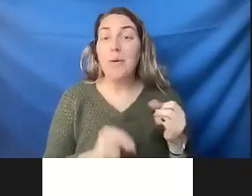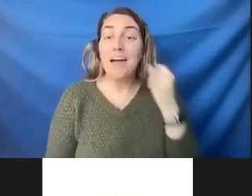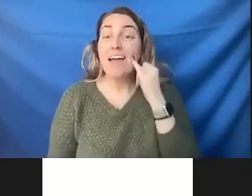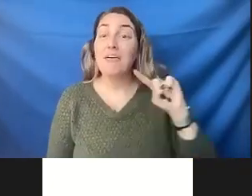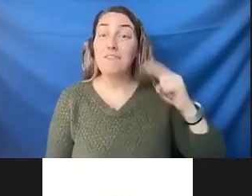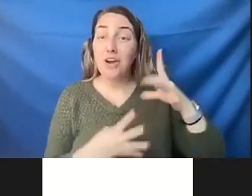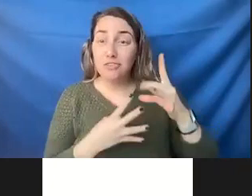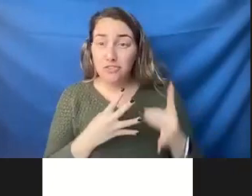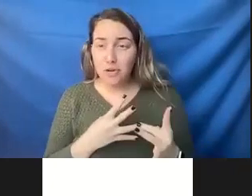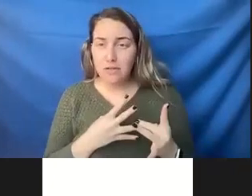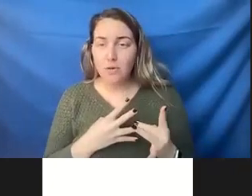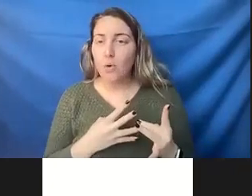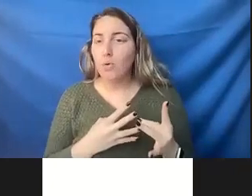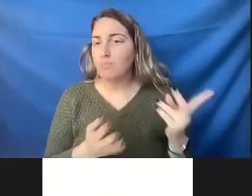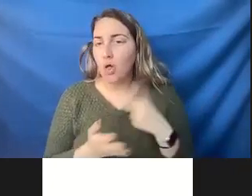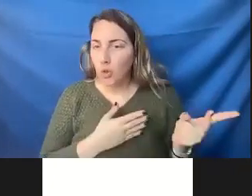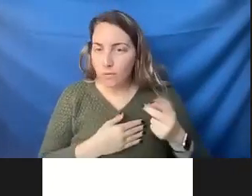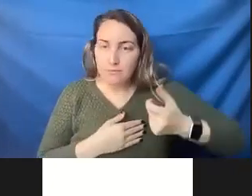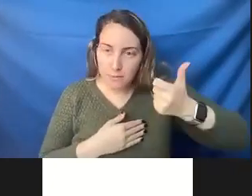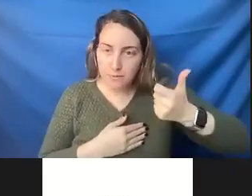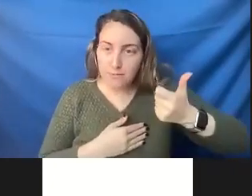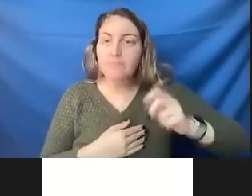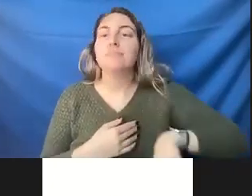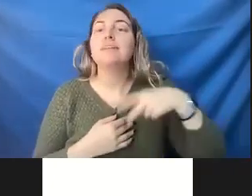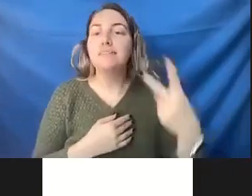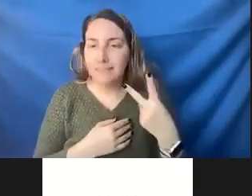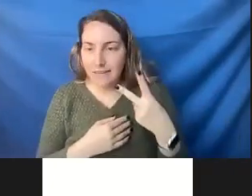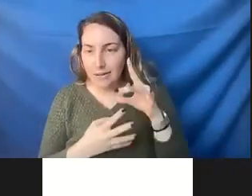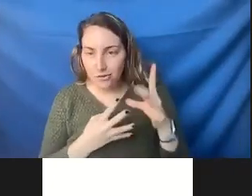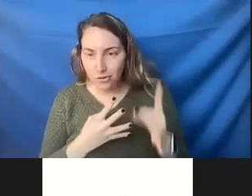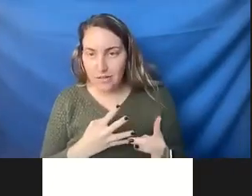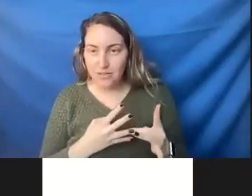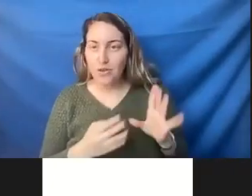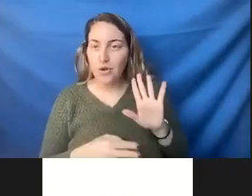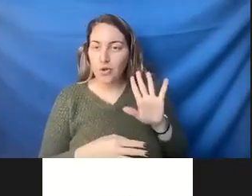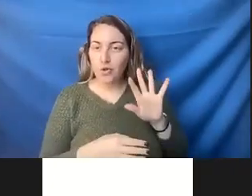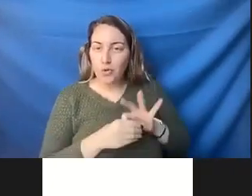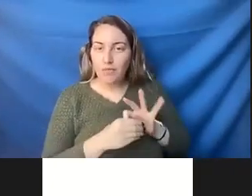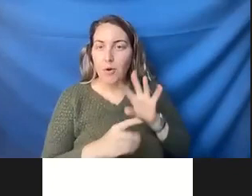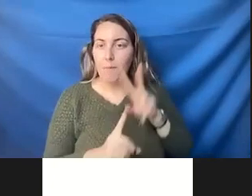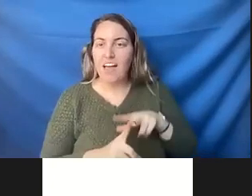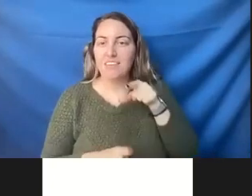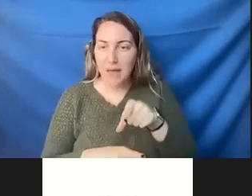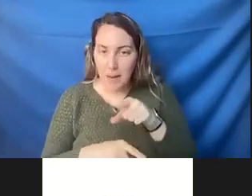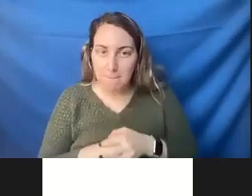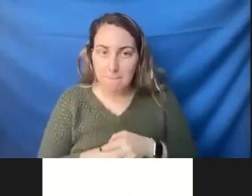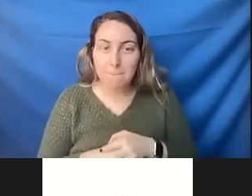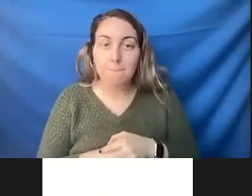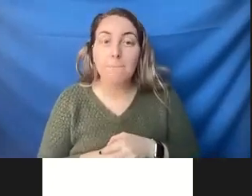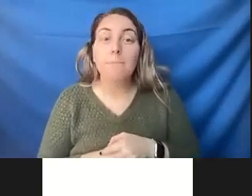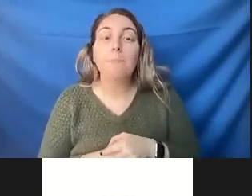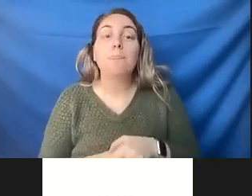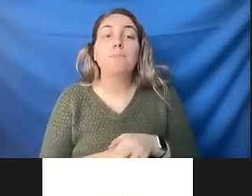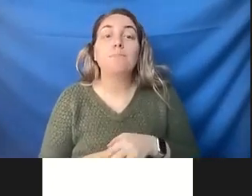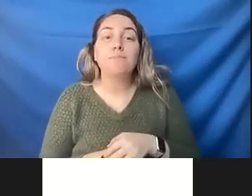So it's really important to know. And then lastly, ranking multiple candidates ensures your vote will go towards your second, third, fourth, or